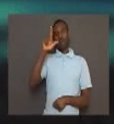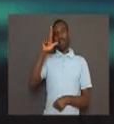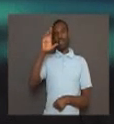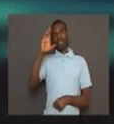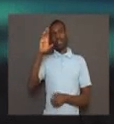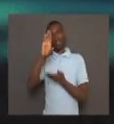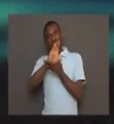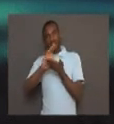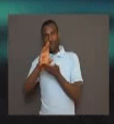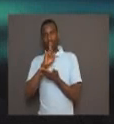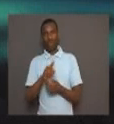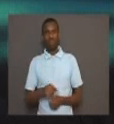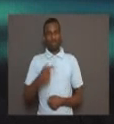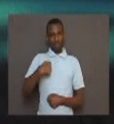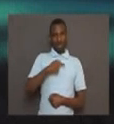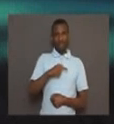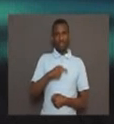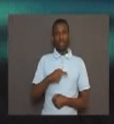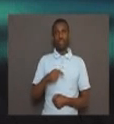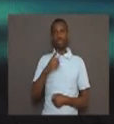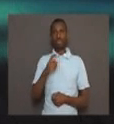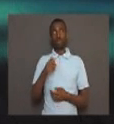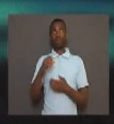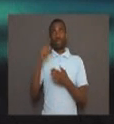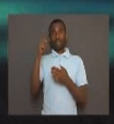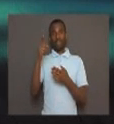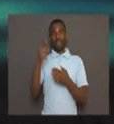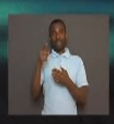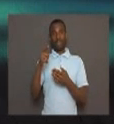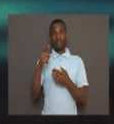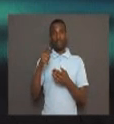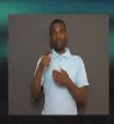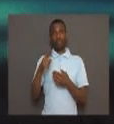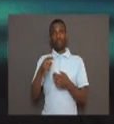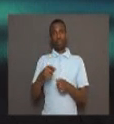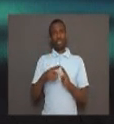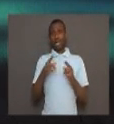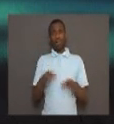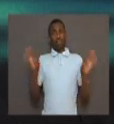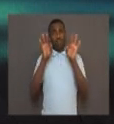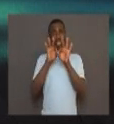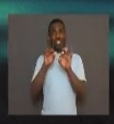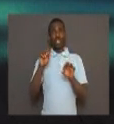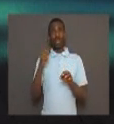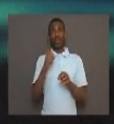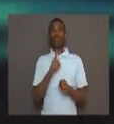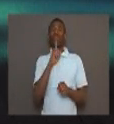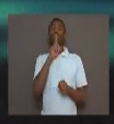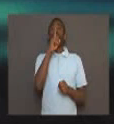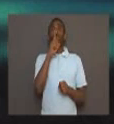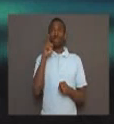circuit. We can derive some important facts.